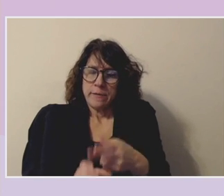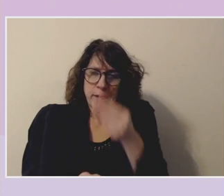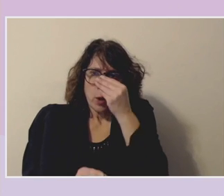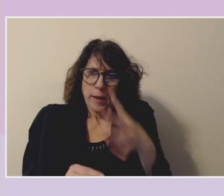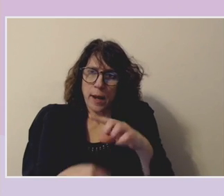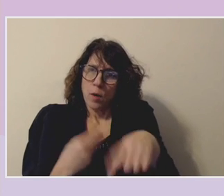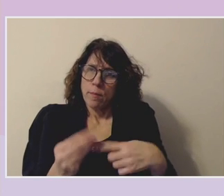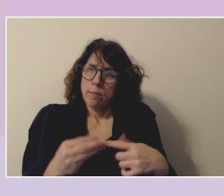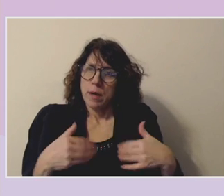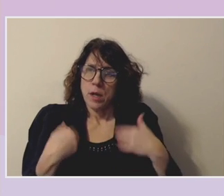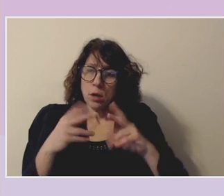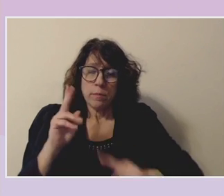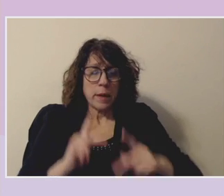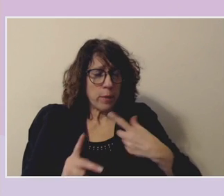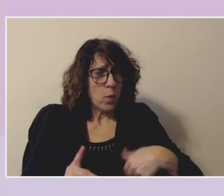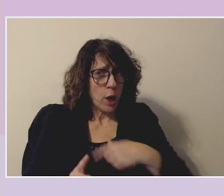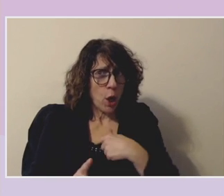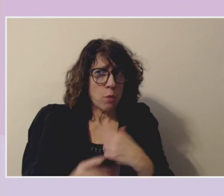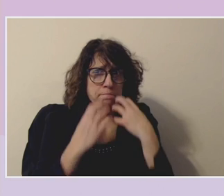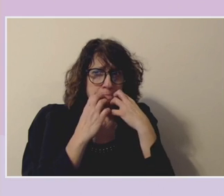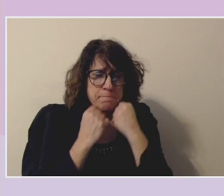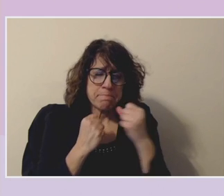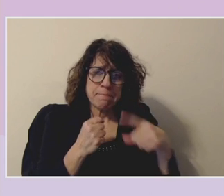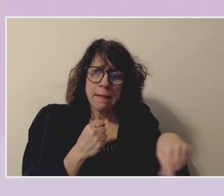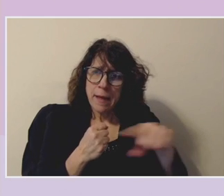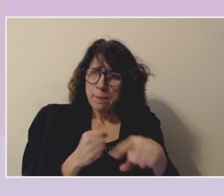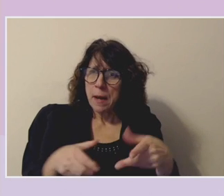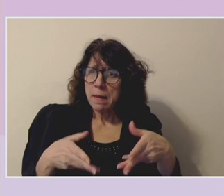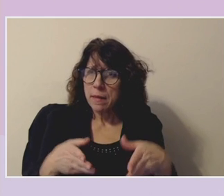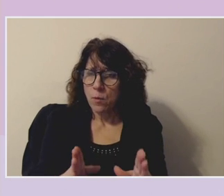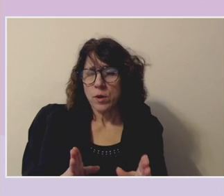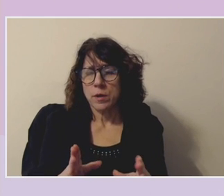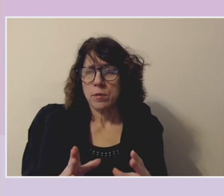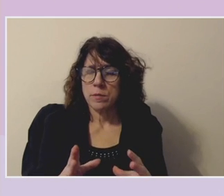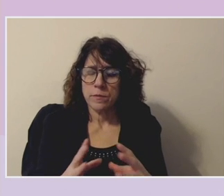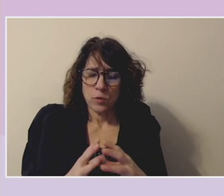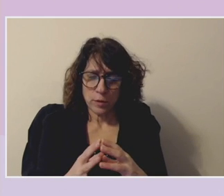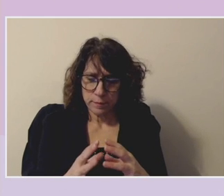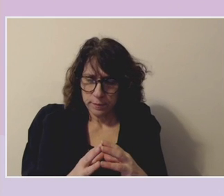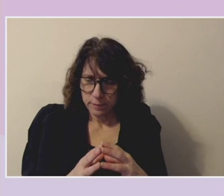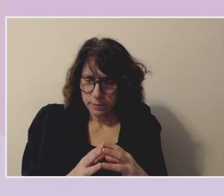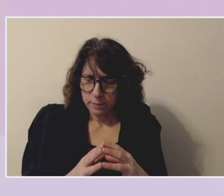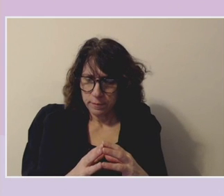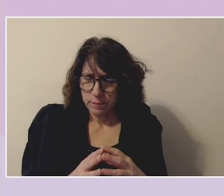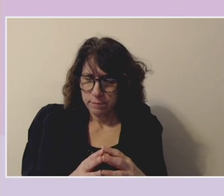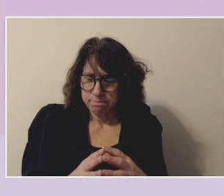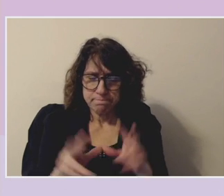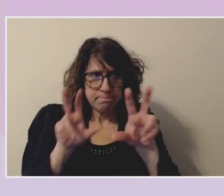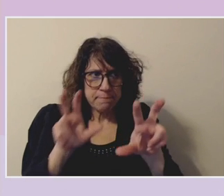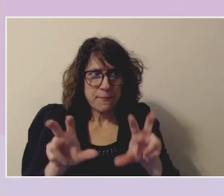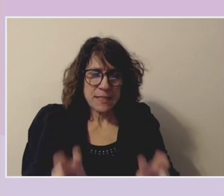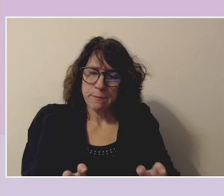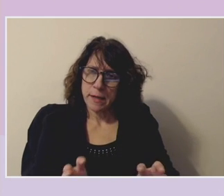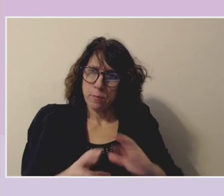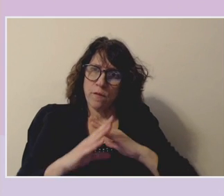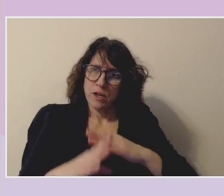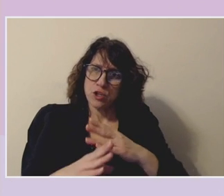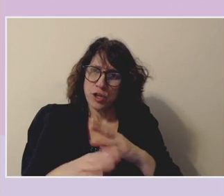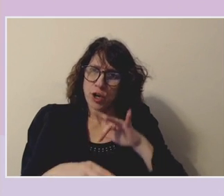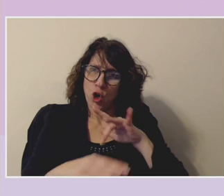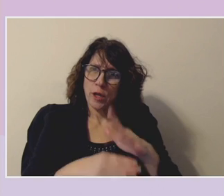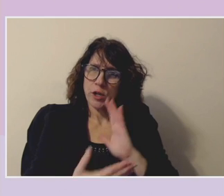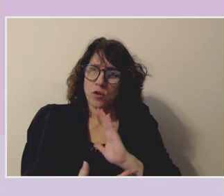We all do. And so really allowing for the investment in these prevention and early intervention services are